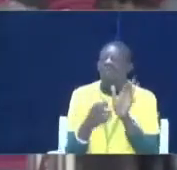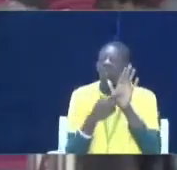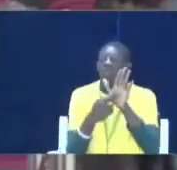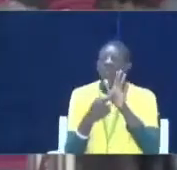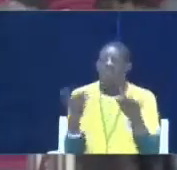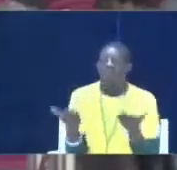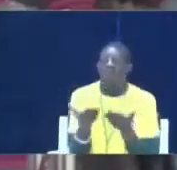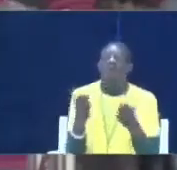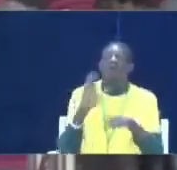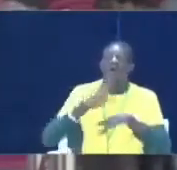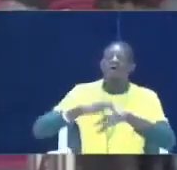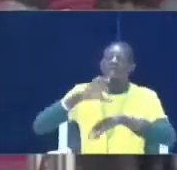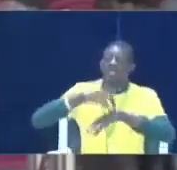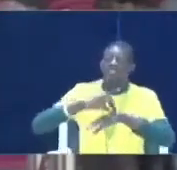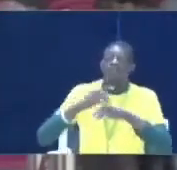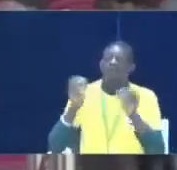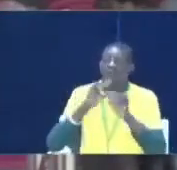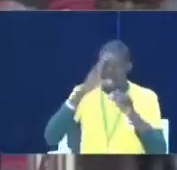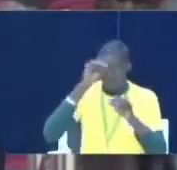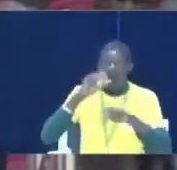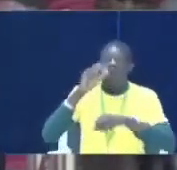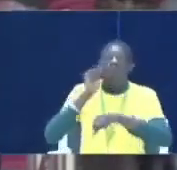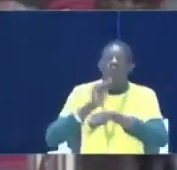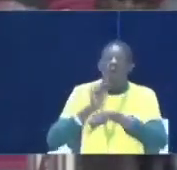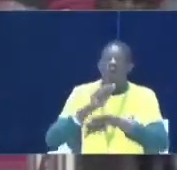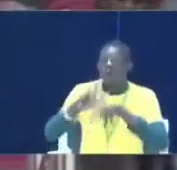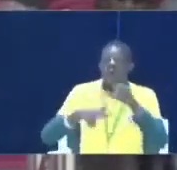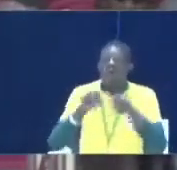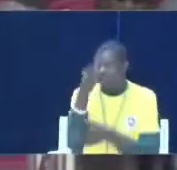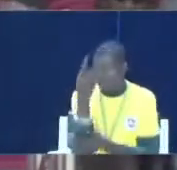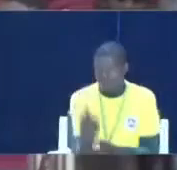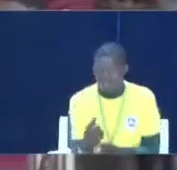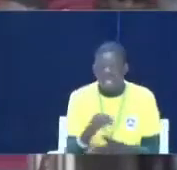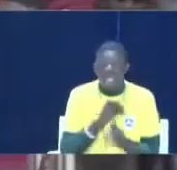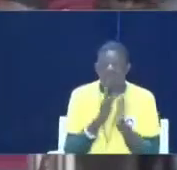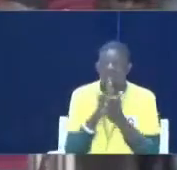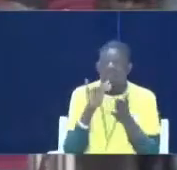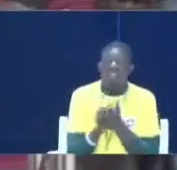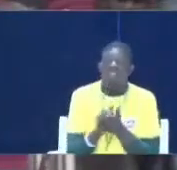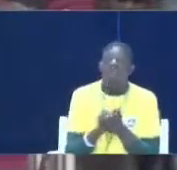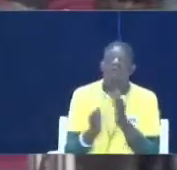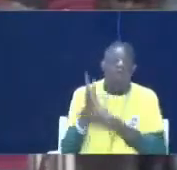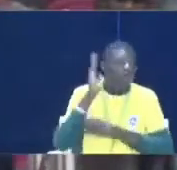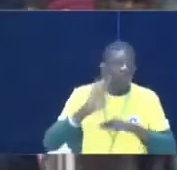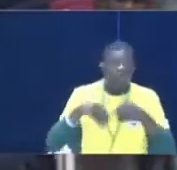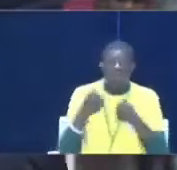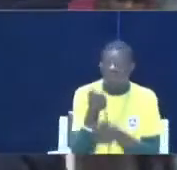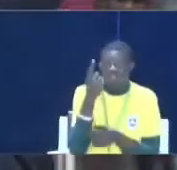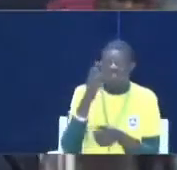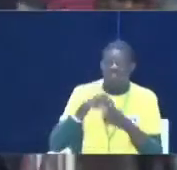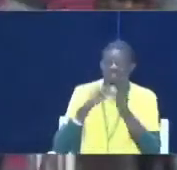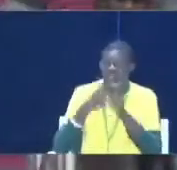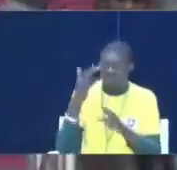on earth. No man walks alone. I pray the Lord will give you understanding in Jesus' name.